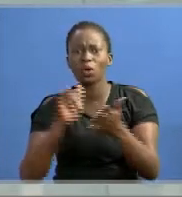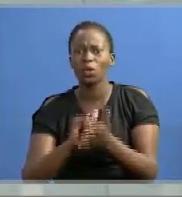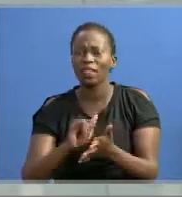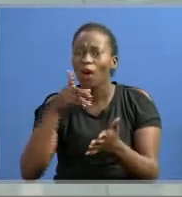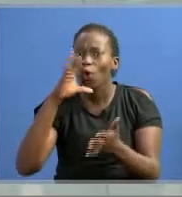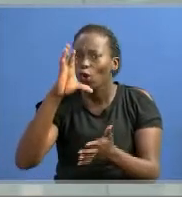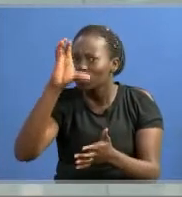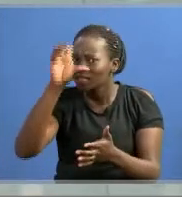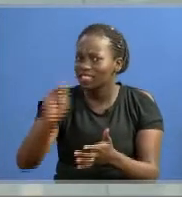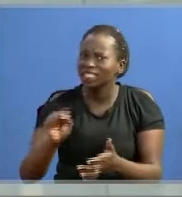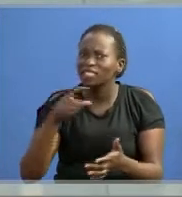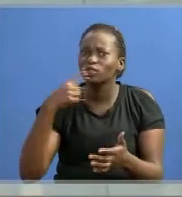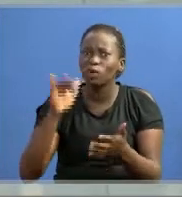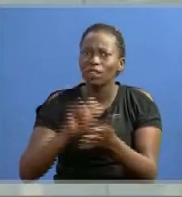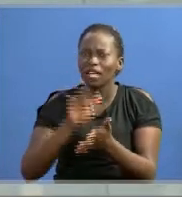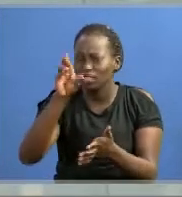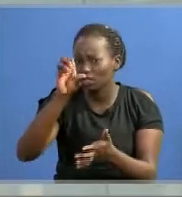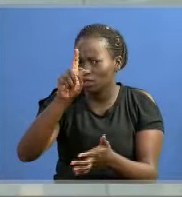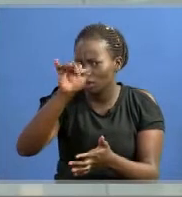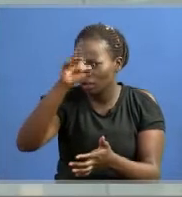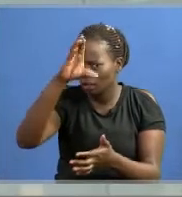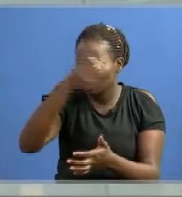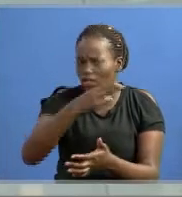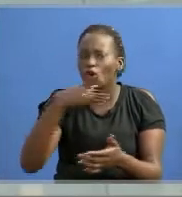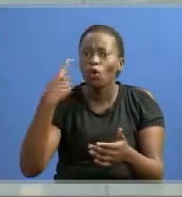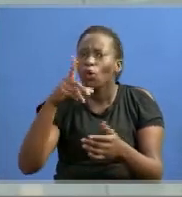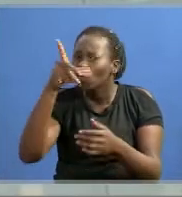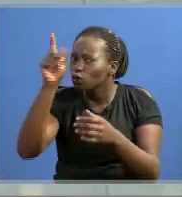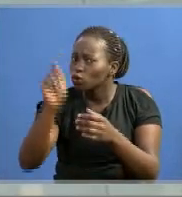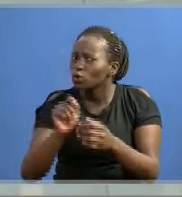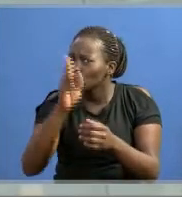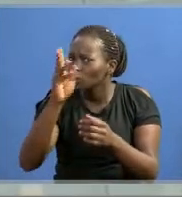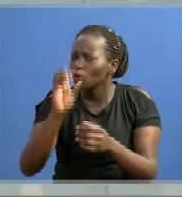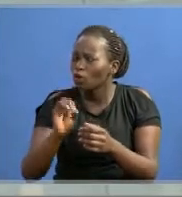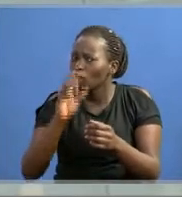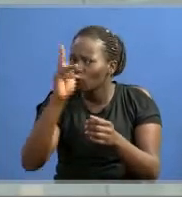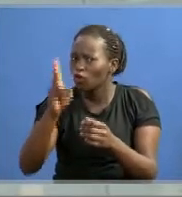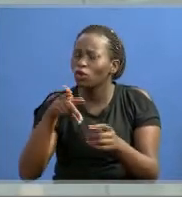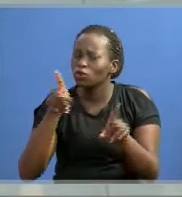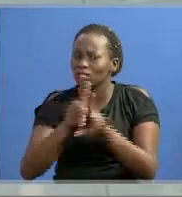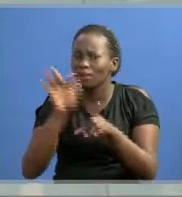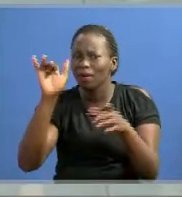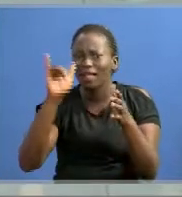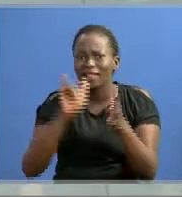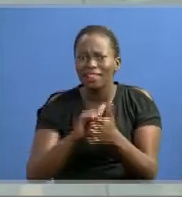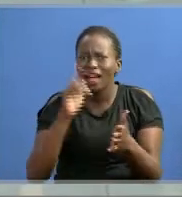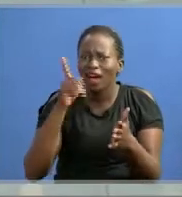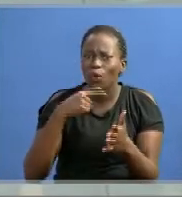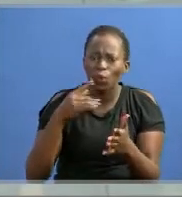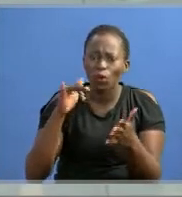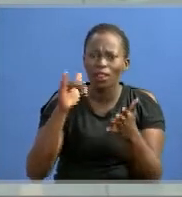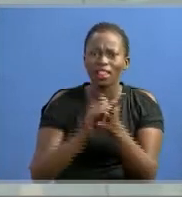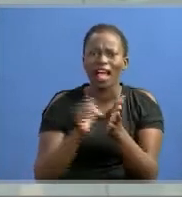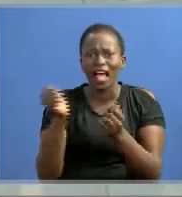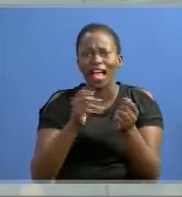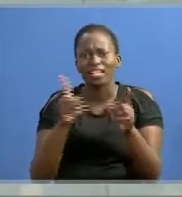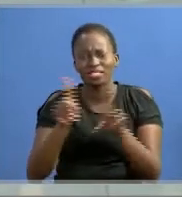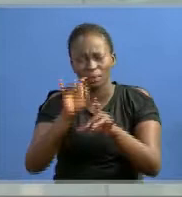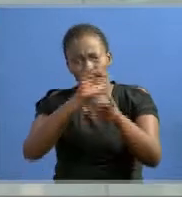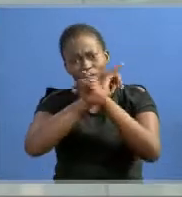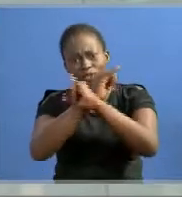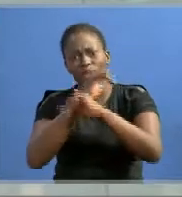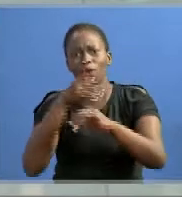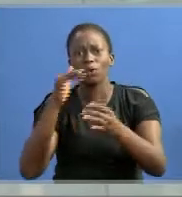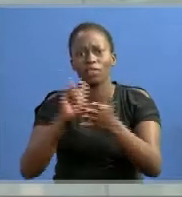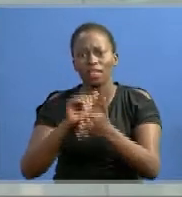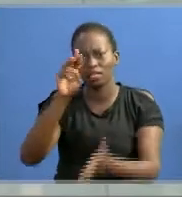Rotich, that proposed the enhancement of the 2004 Mishuki rules on third-party insurance for riders. Mwihaki Njogu has